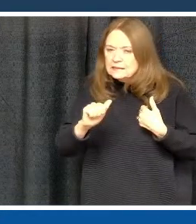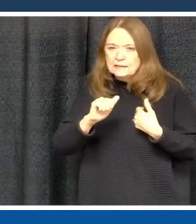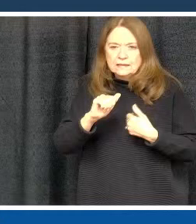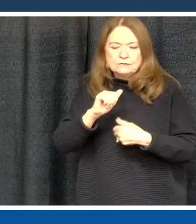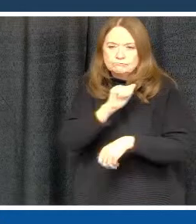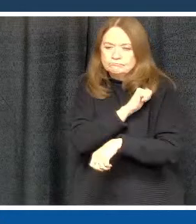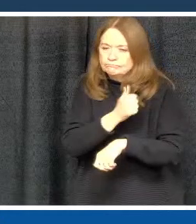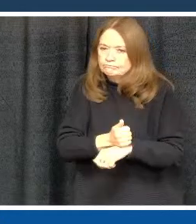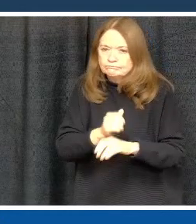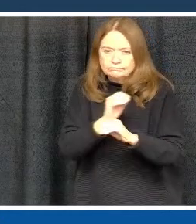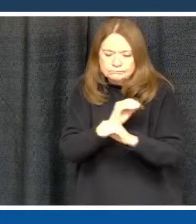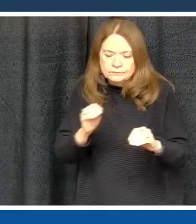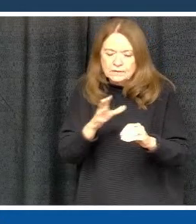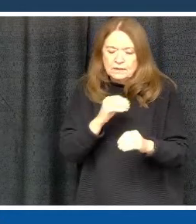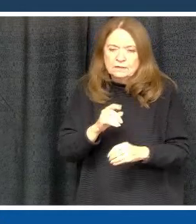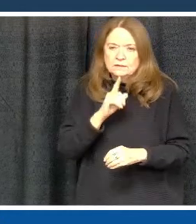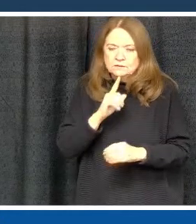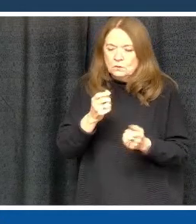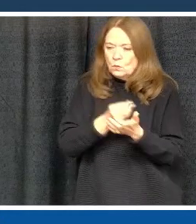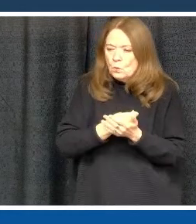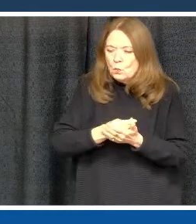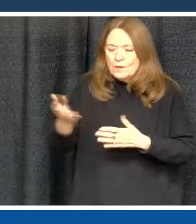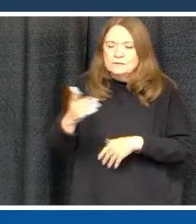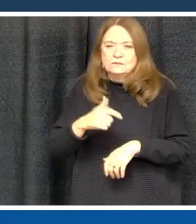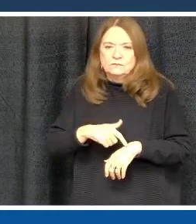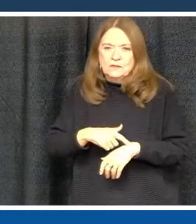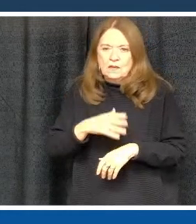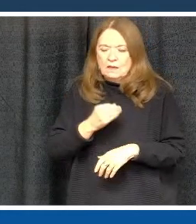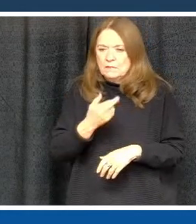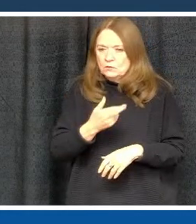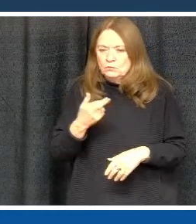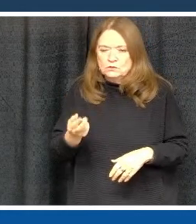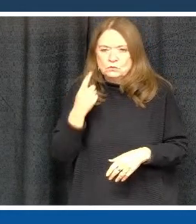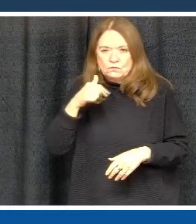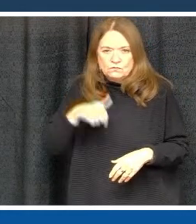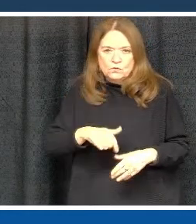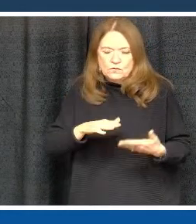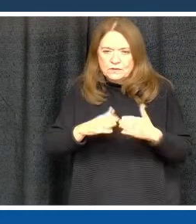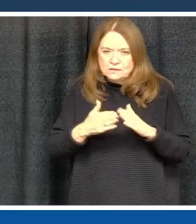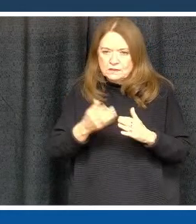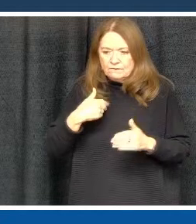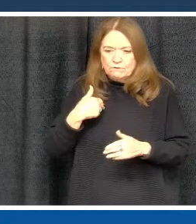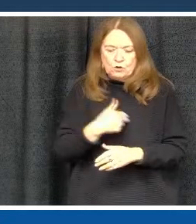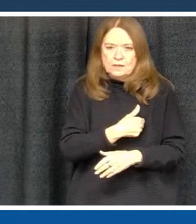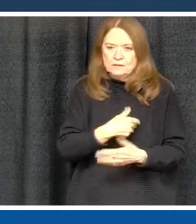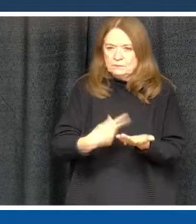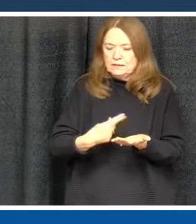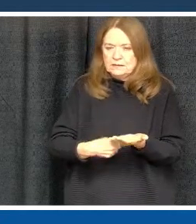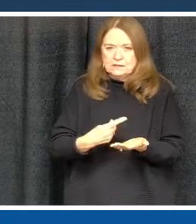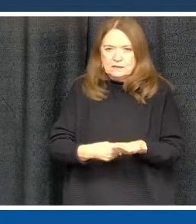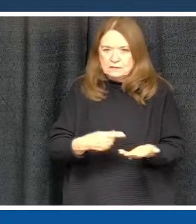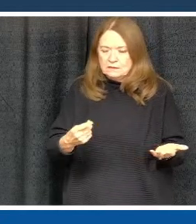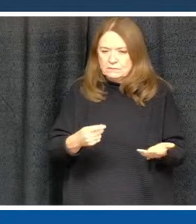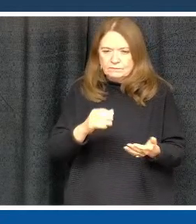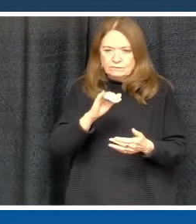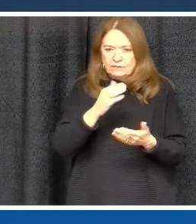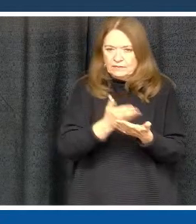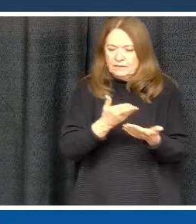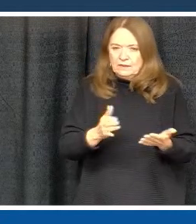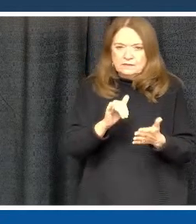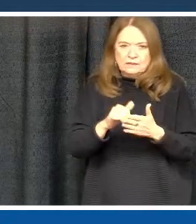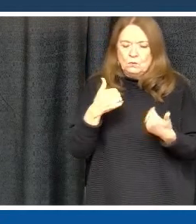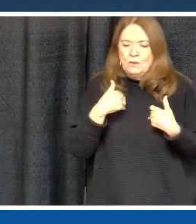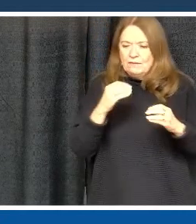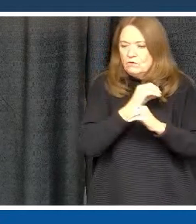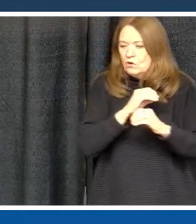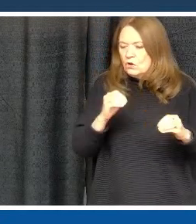in, and it's essentially a waste of time and resources for the city for us to be discussing items that we